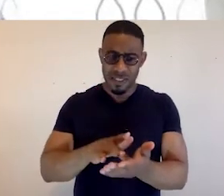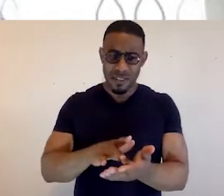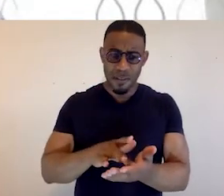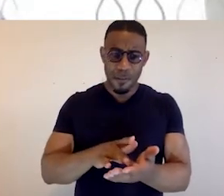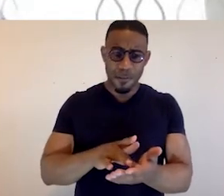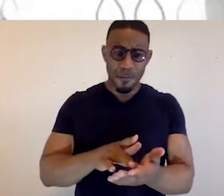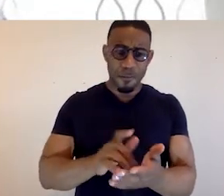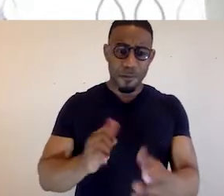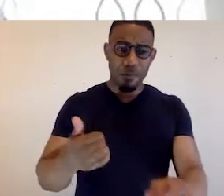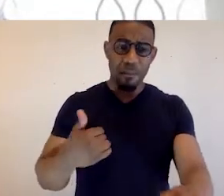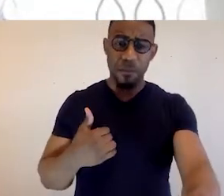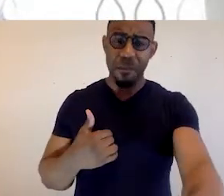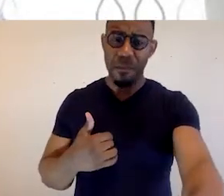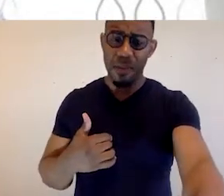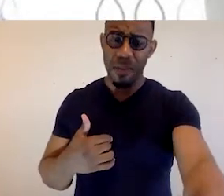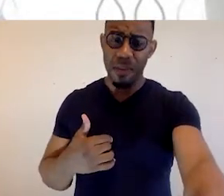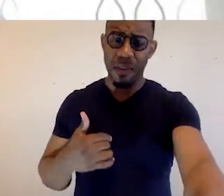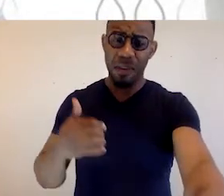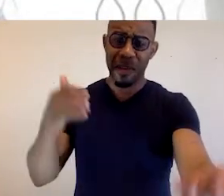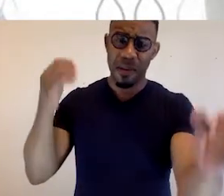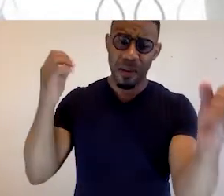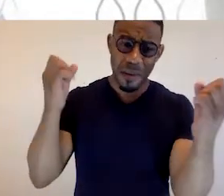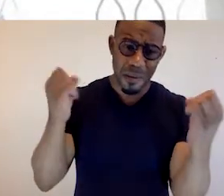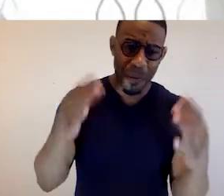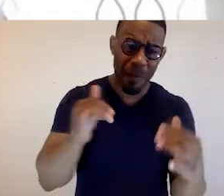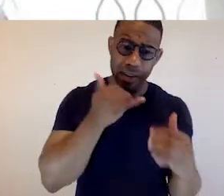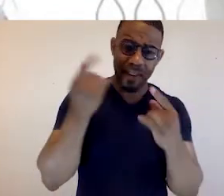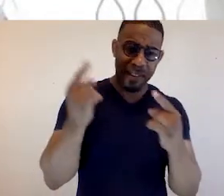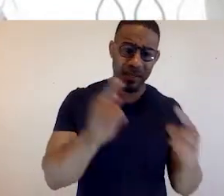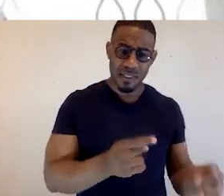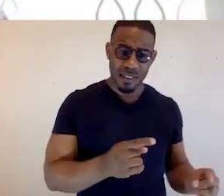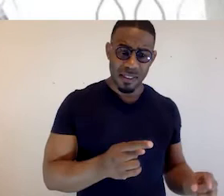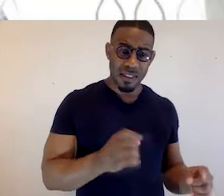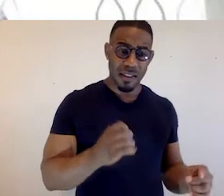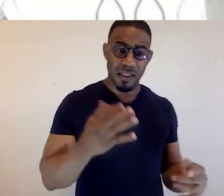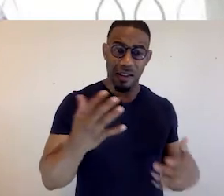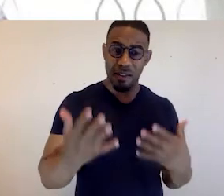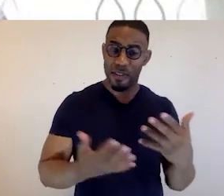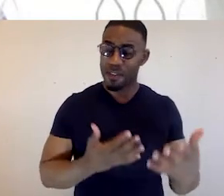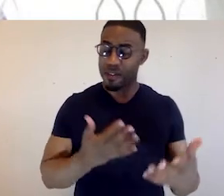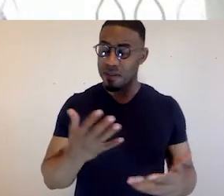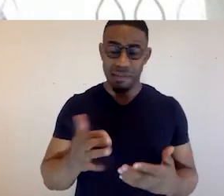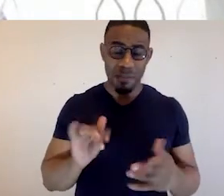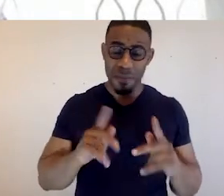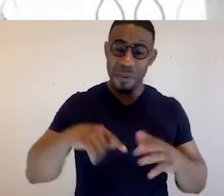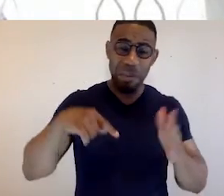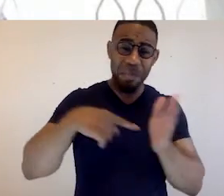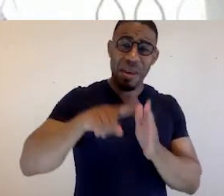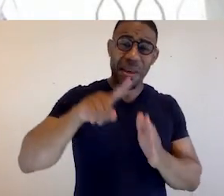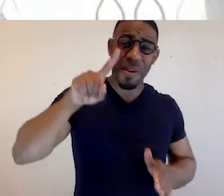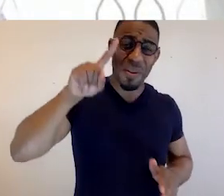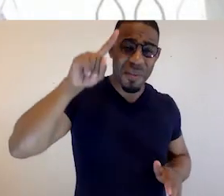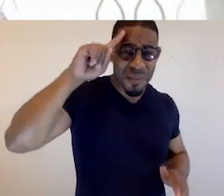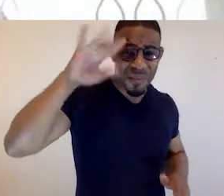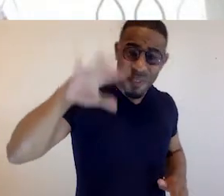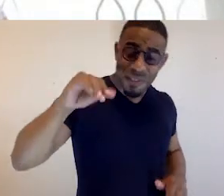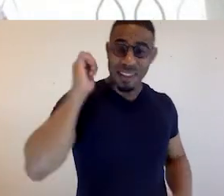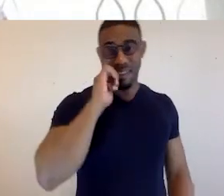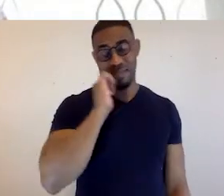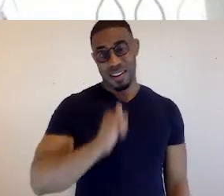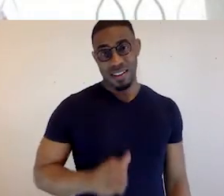And we have so many instances of where people are being paid 50 cents a day